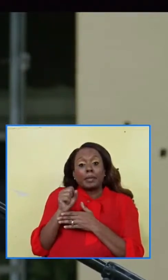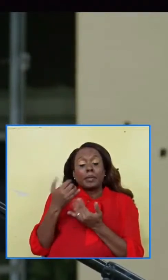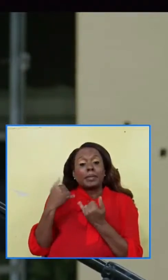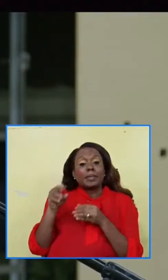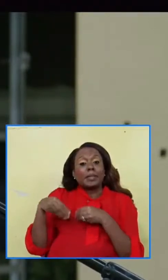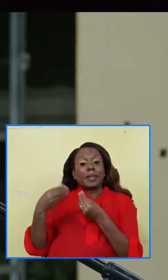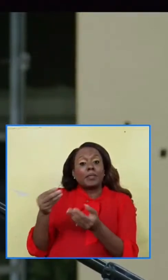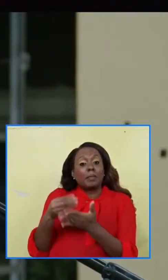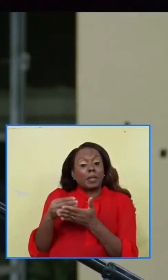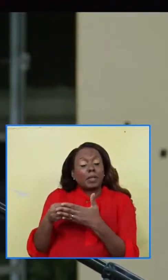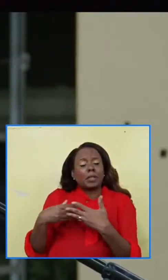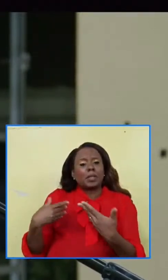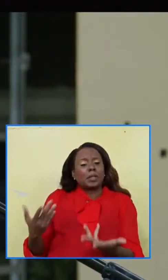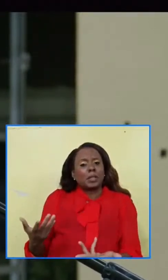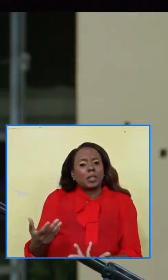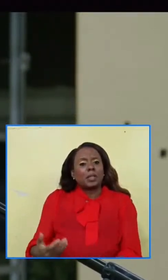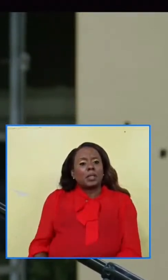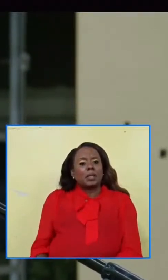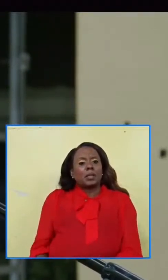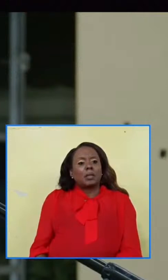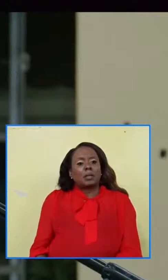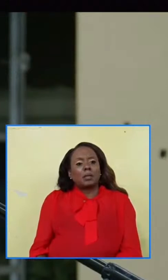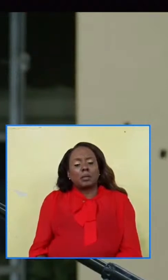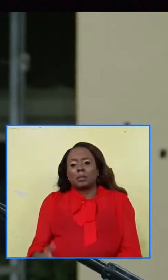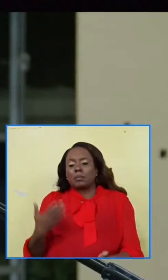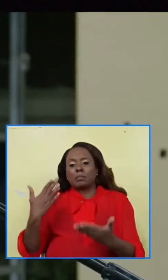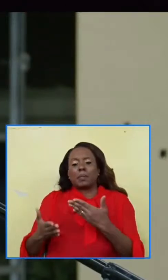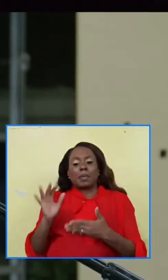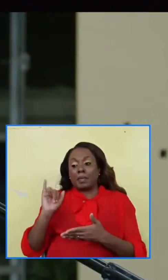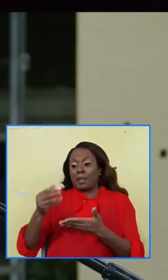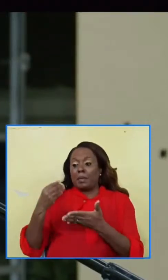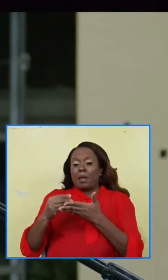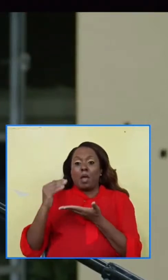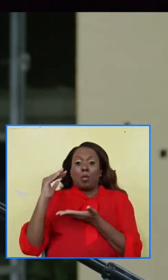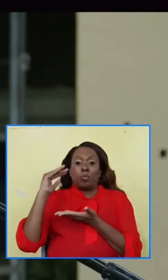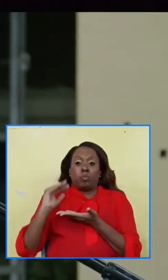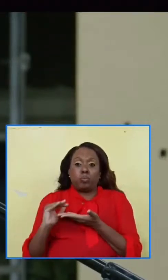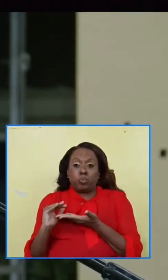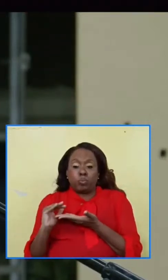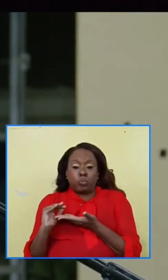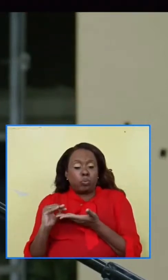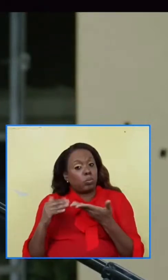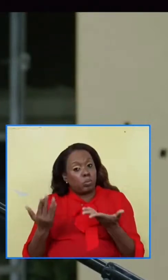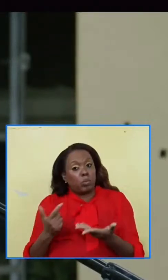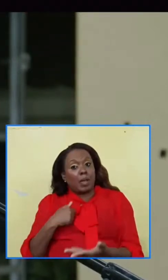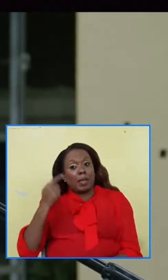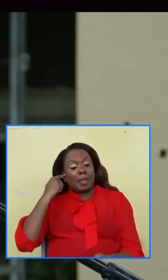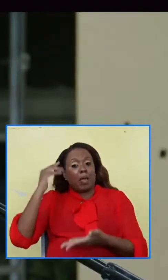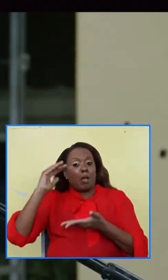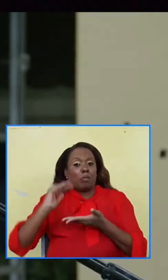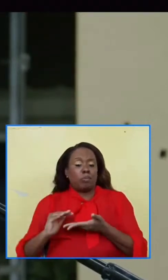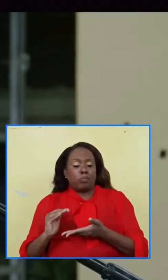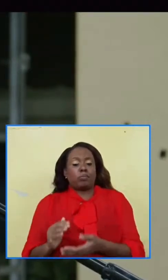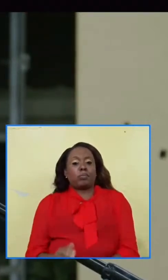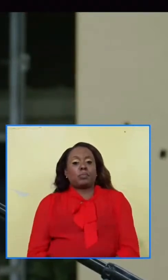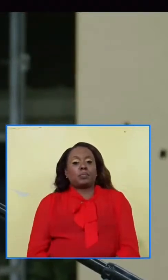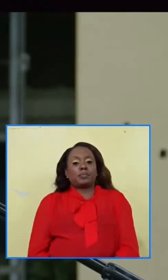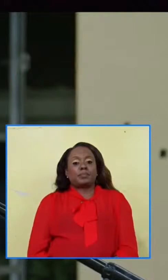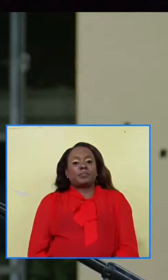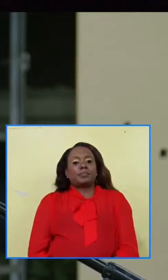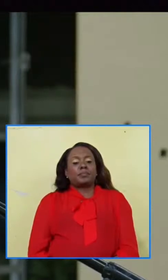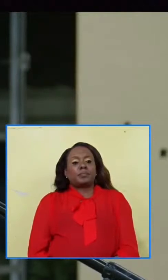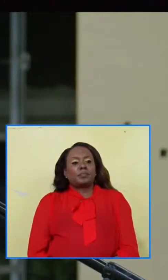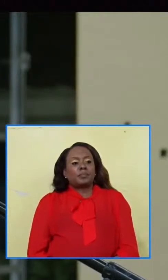As if you keep giving out, then is the well going to run dry? Well, it would run dry, I'm guessing. And I